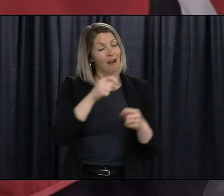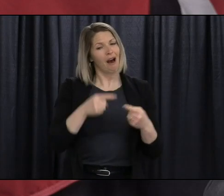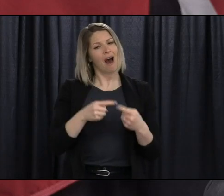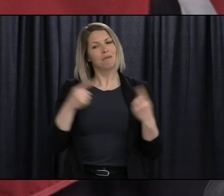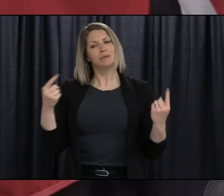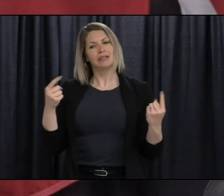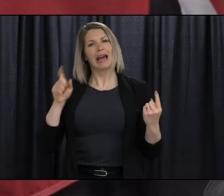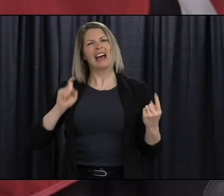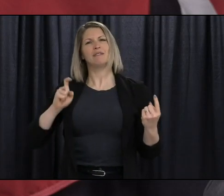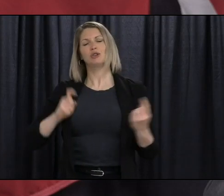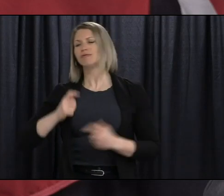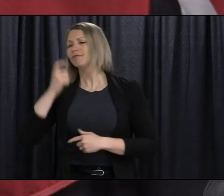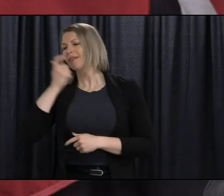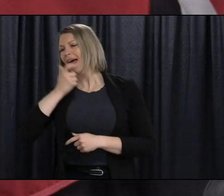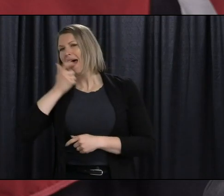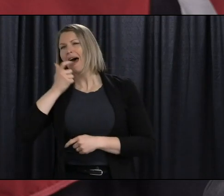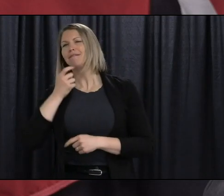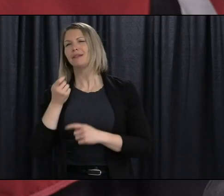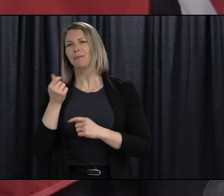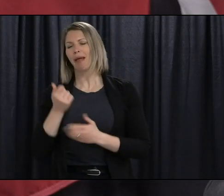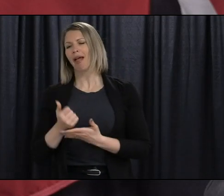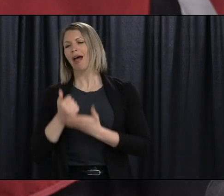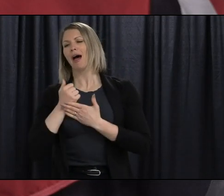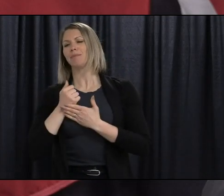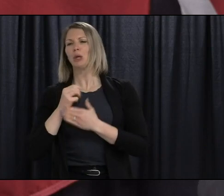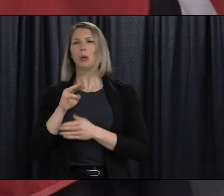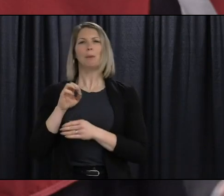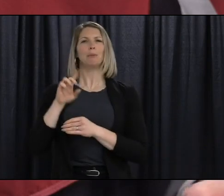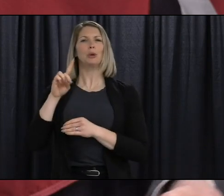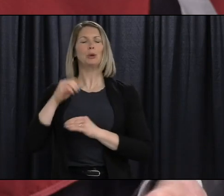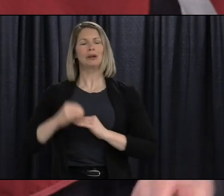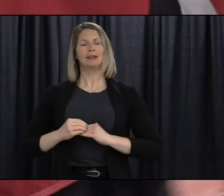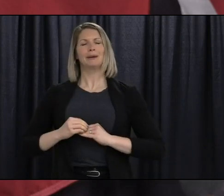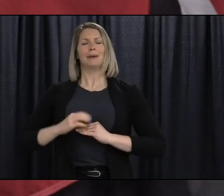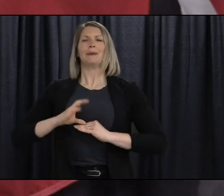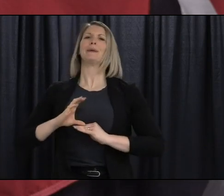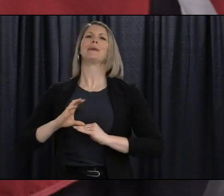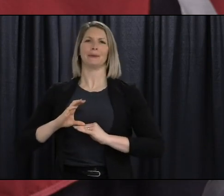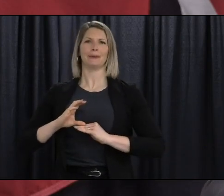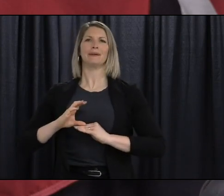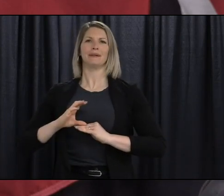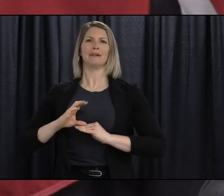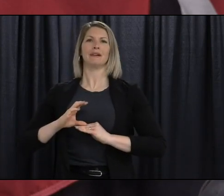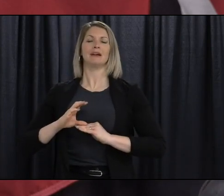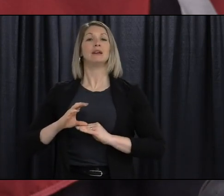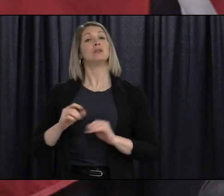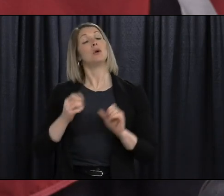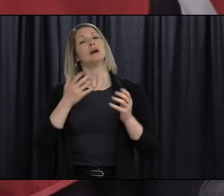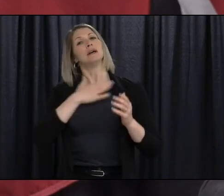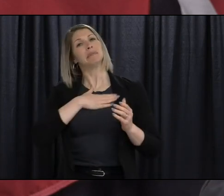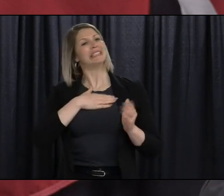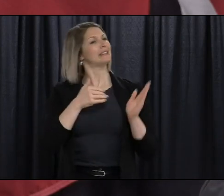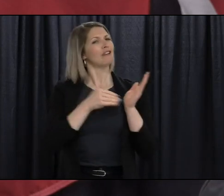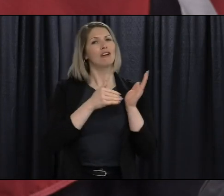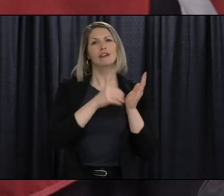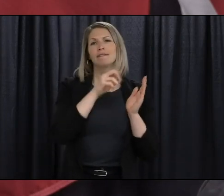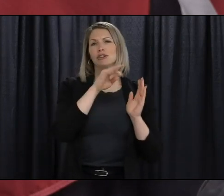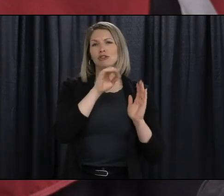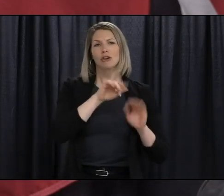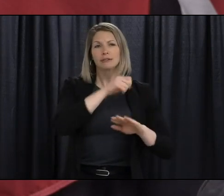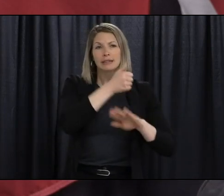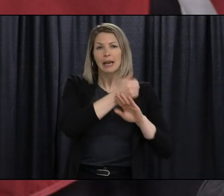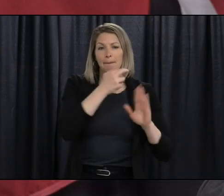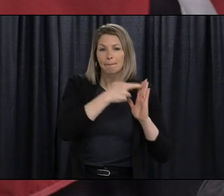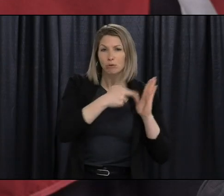and a Labradorian. So let's continue to look out for one another and continue to work together. And until we have a